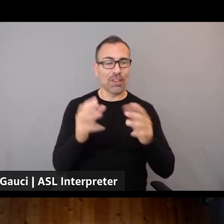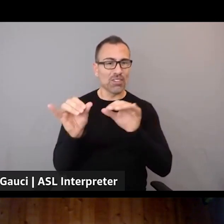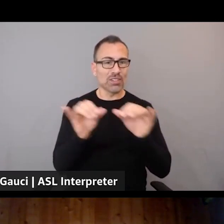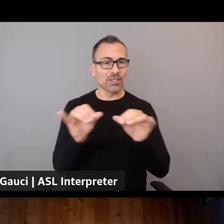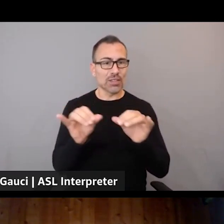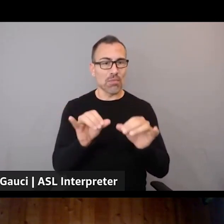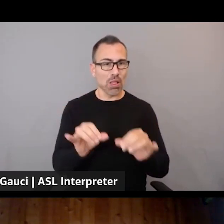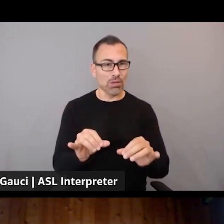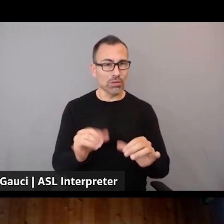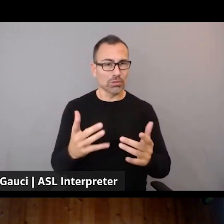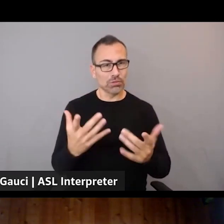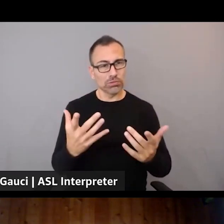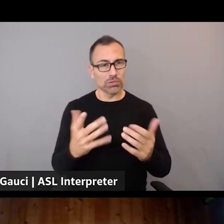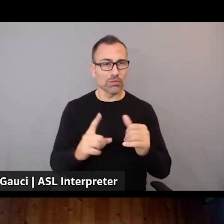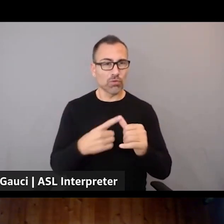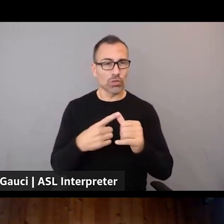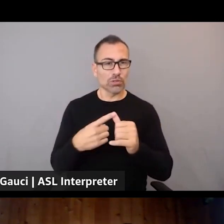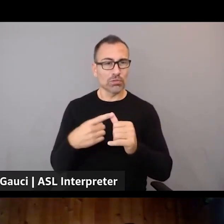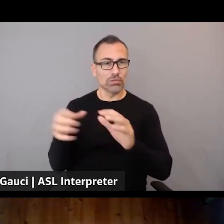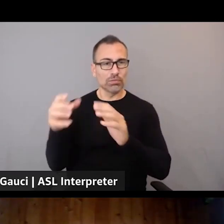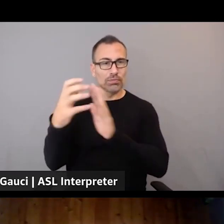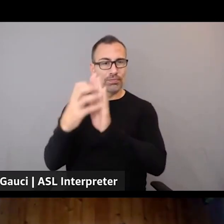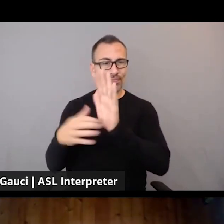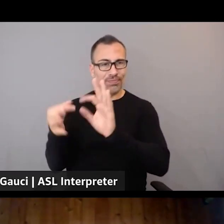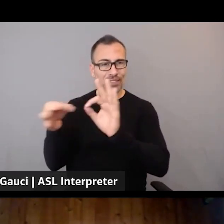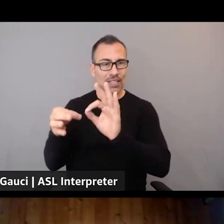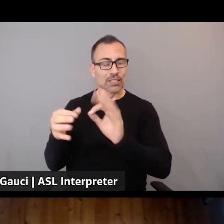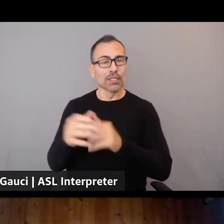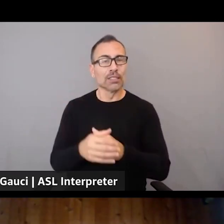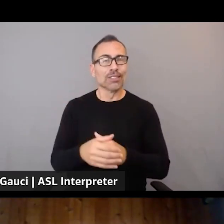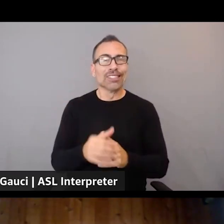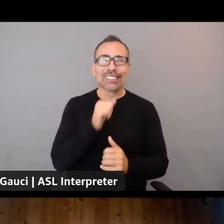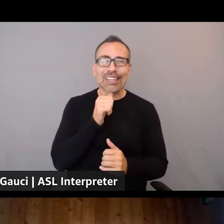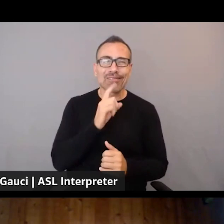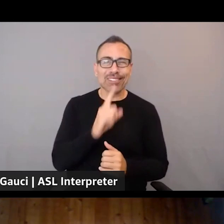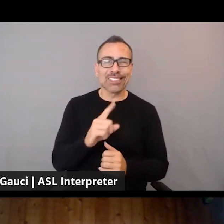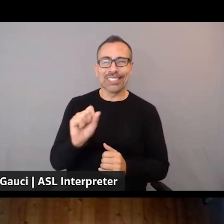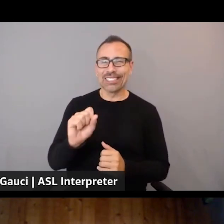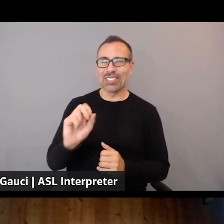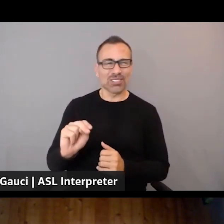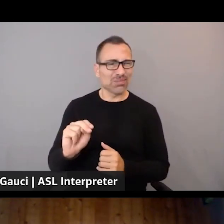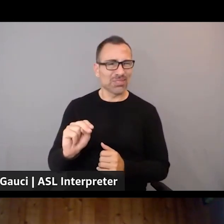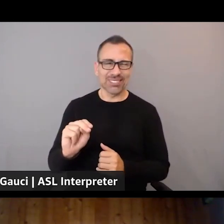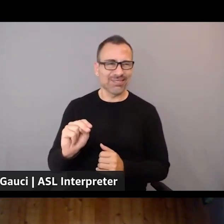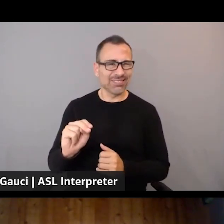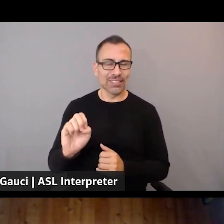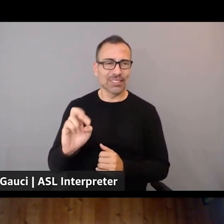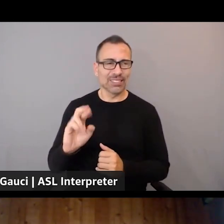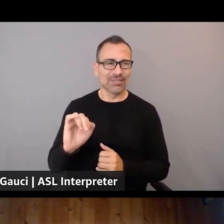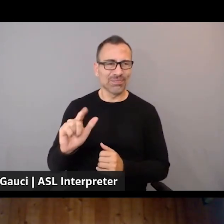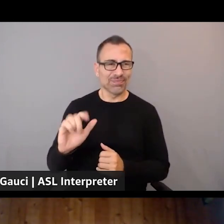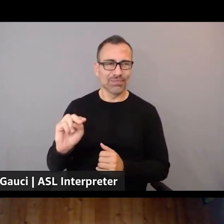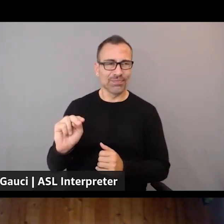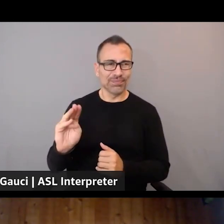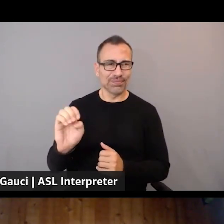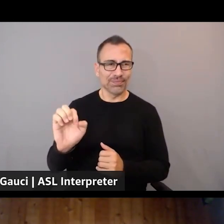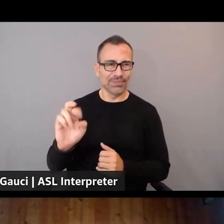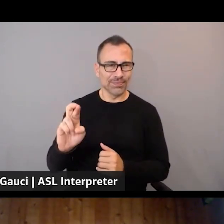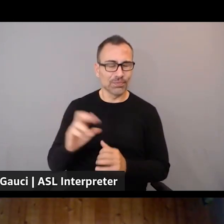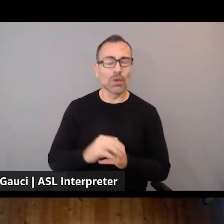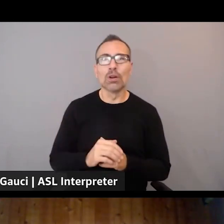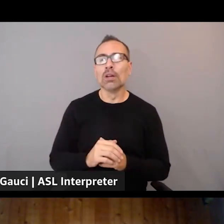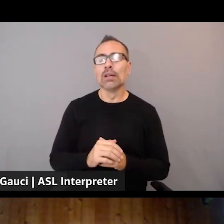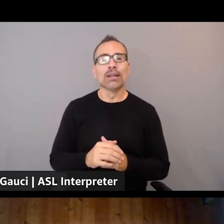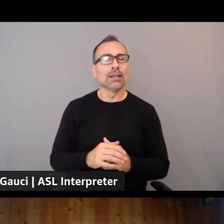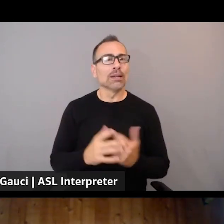to the original text that you had. So it's not quite a serial number, because a serial number like the way that I think about a serial number is more like it's just